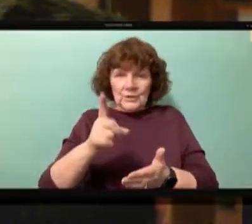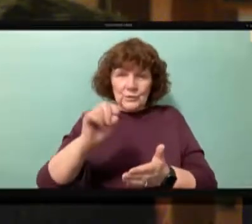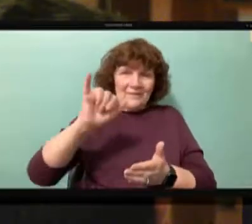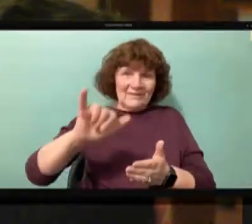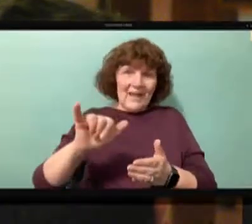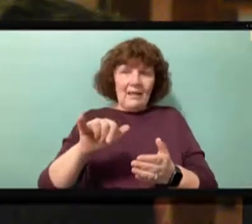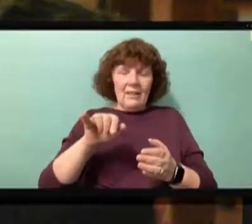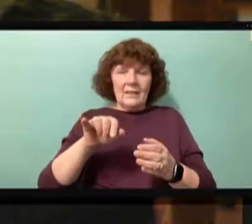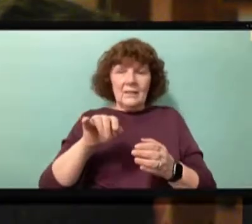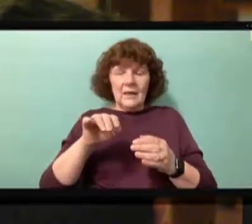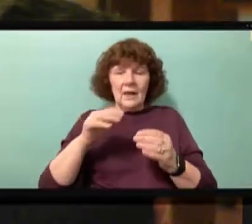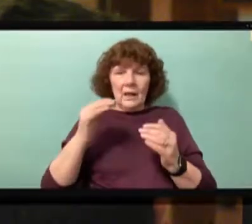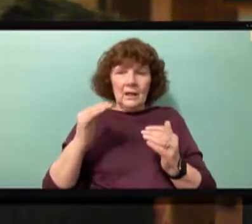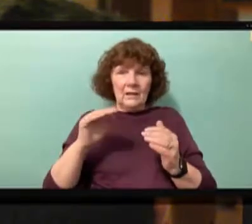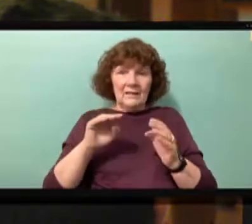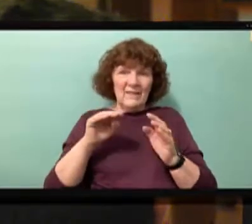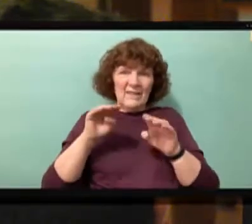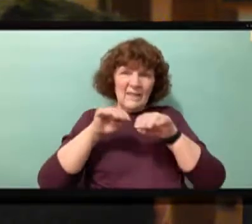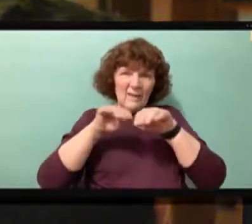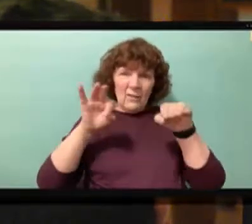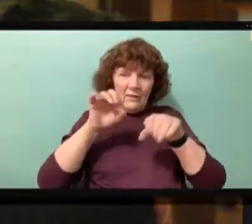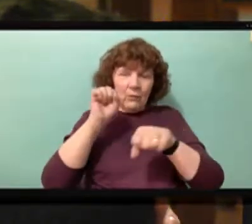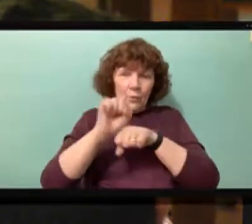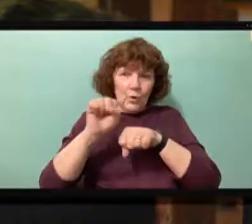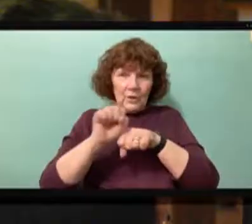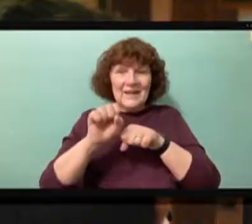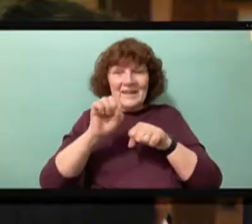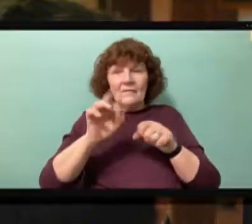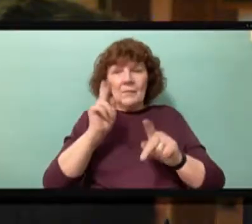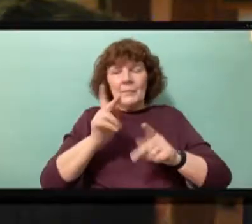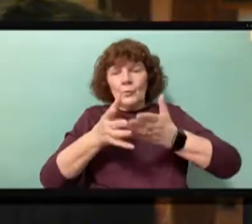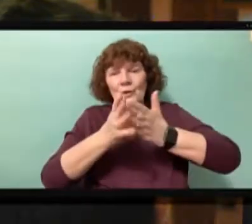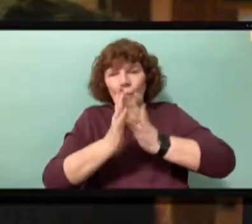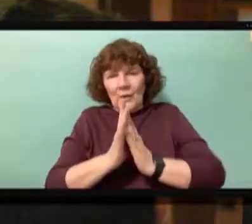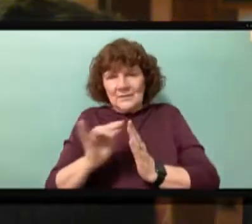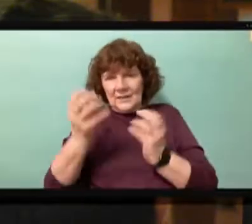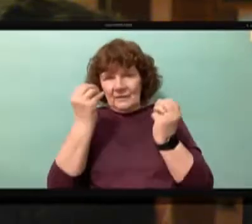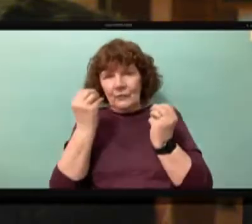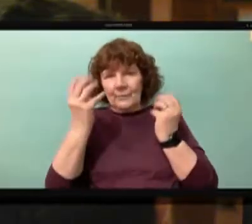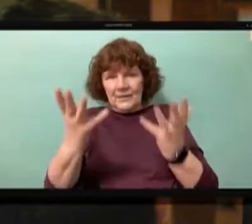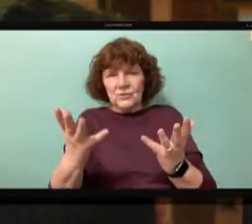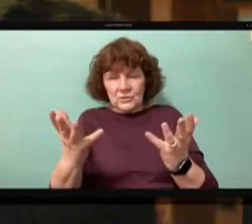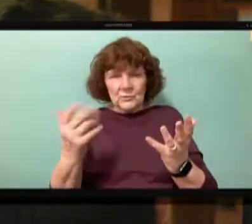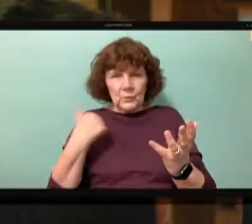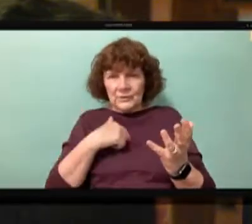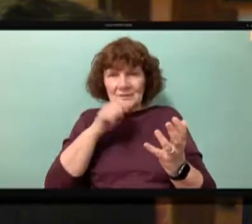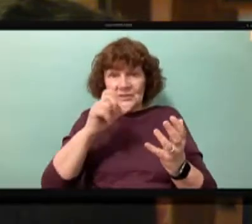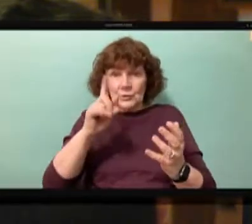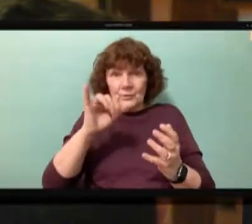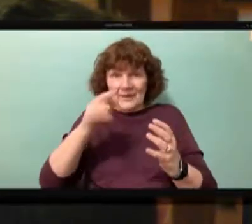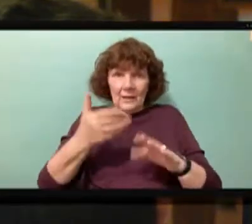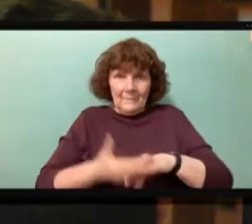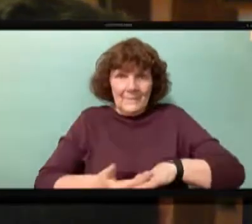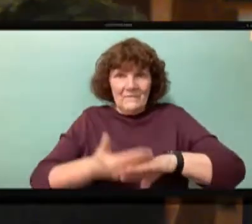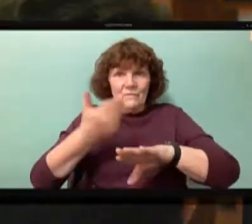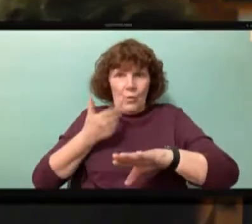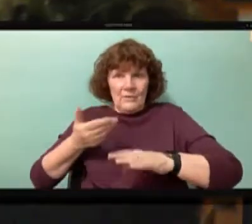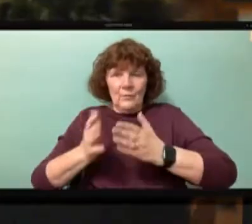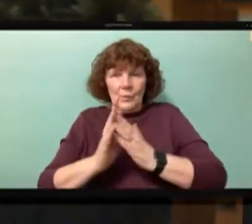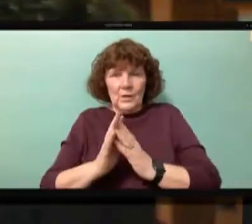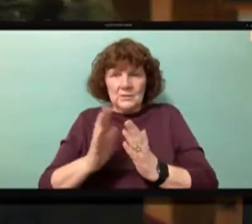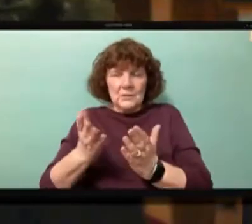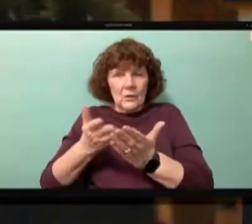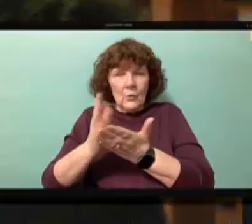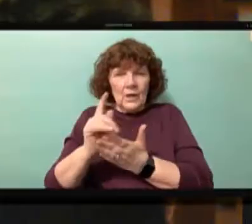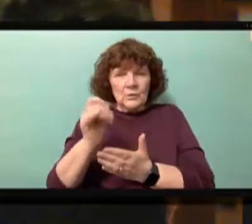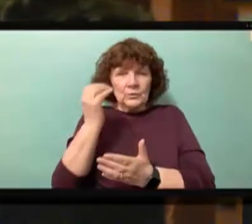doesn't bog the law department down with a constant flow of those reviews. The second reason is the right to know law does